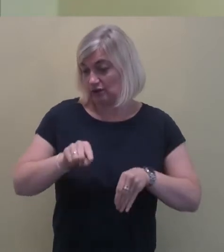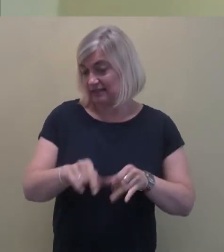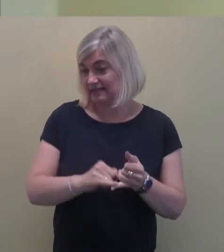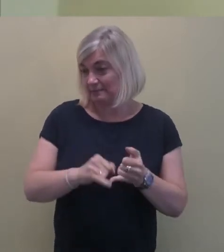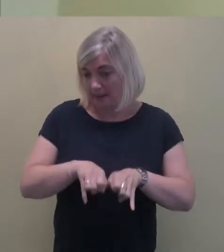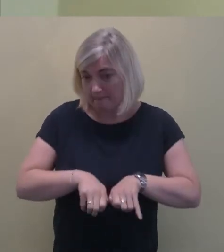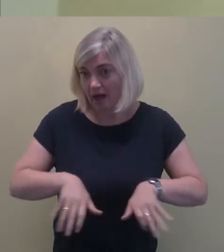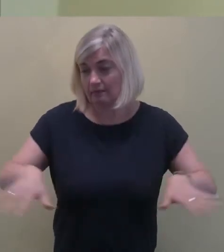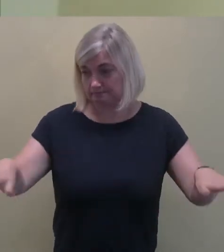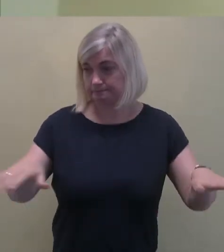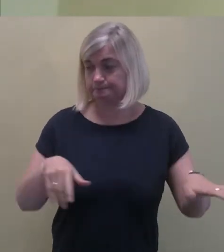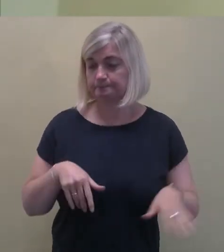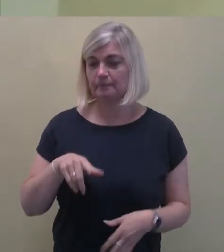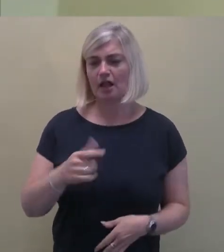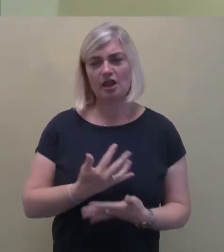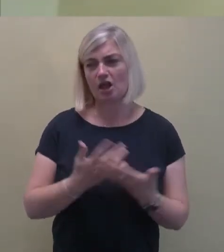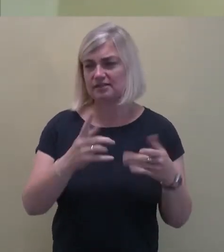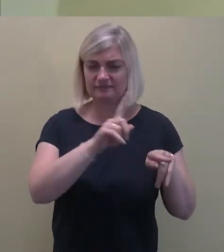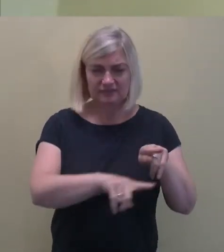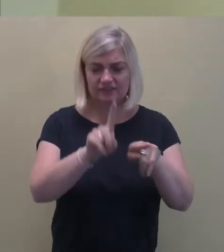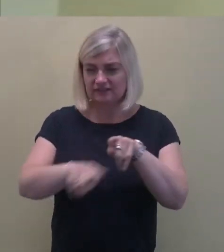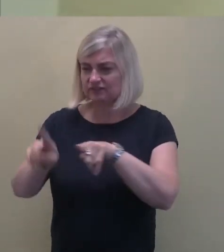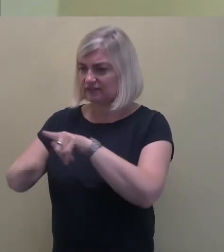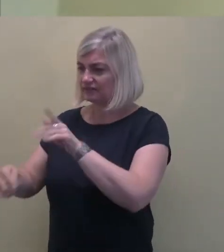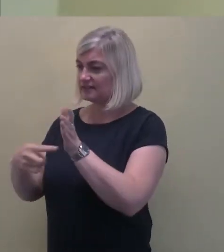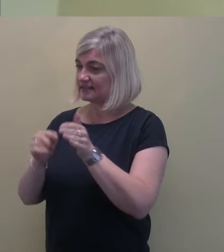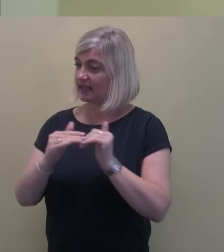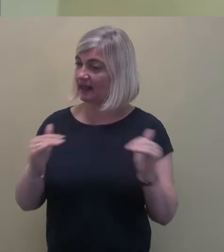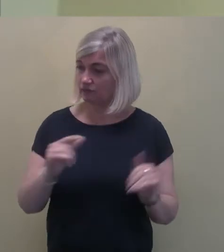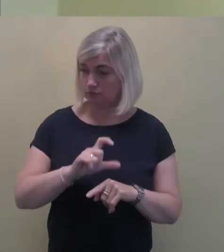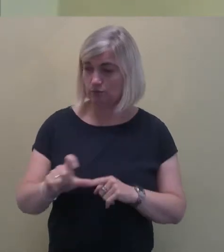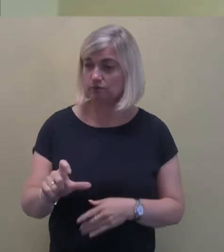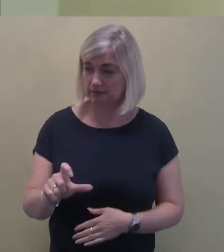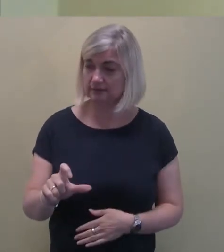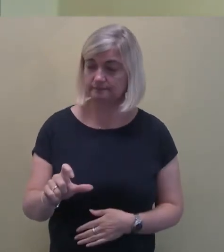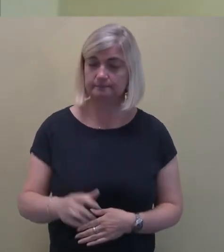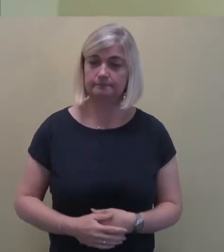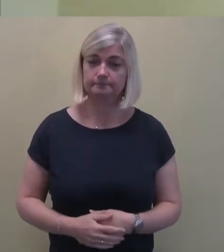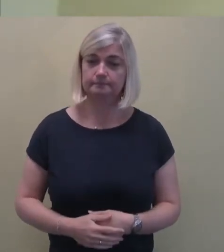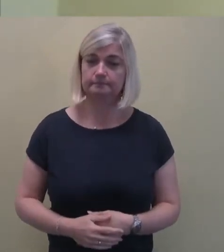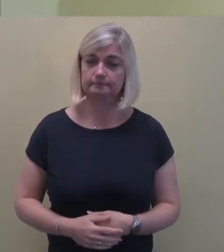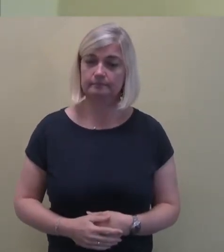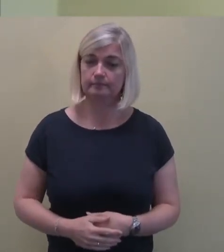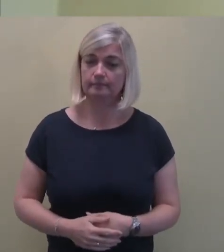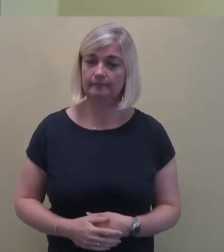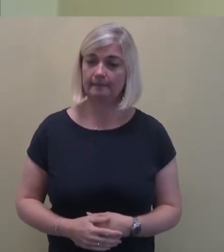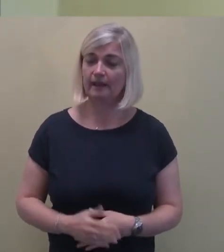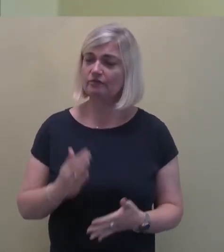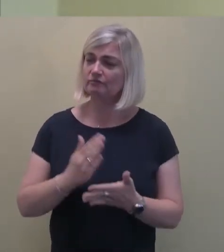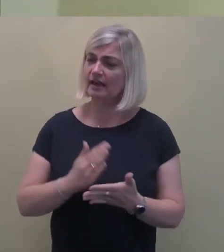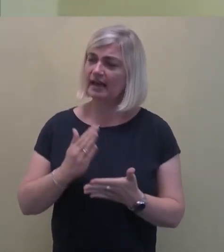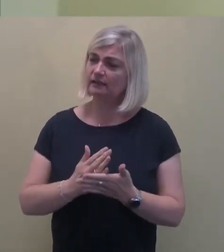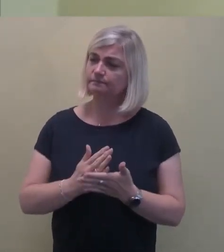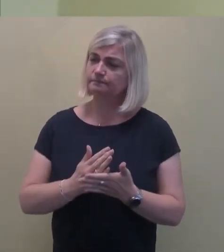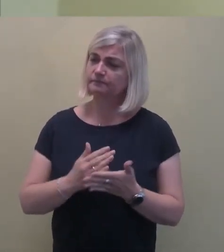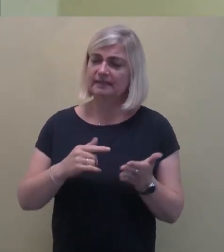a 315-hour work placement over the duration of the course, which is 2 years. So students are able to get, real good